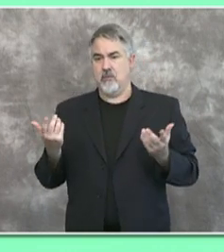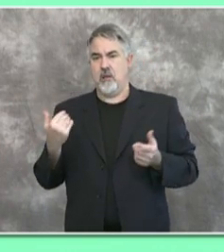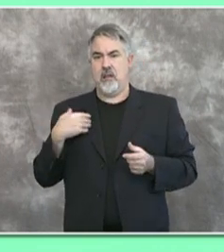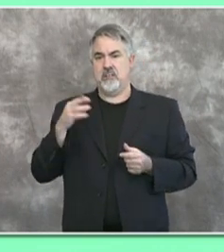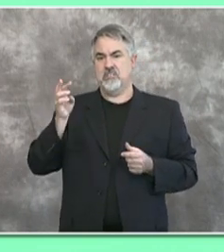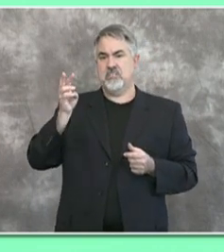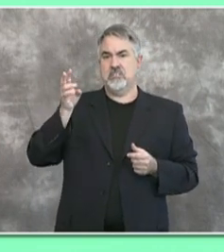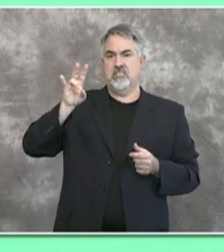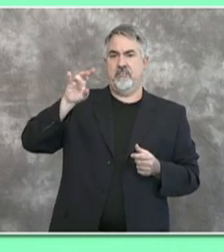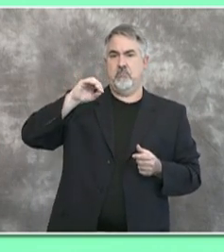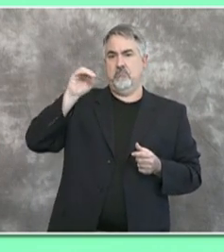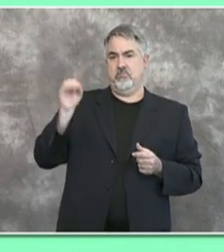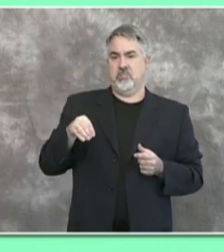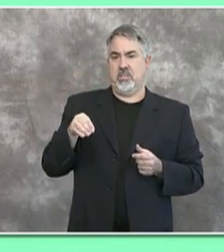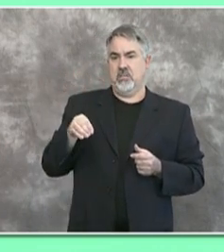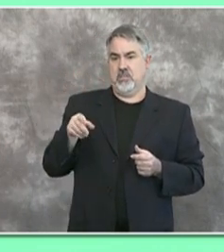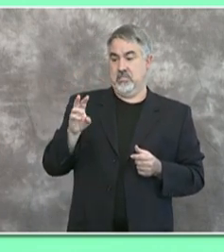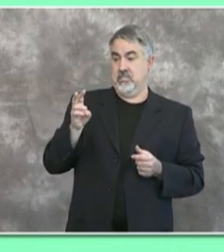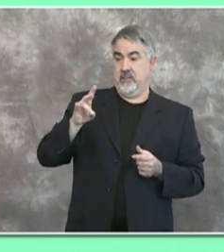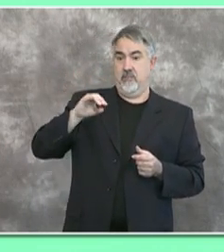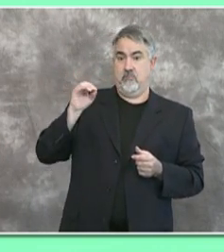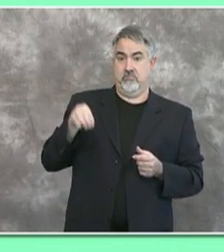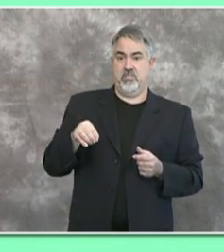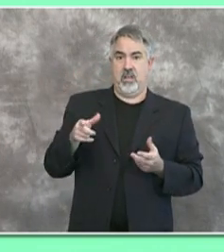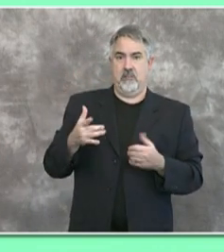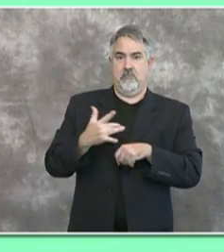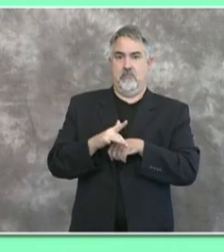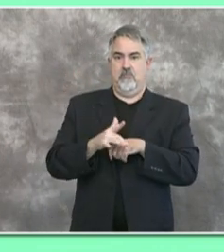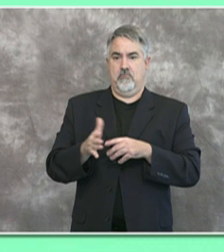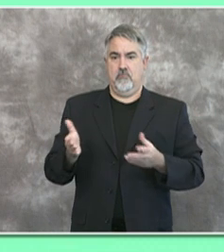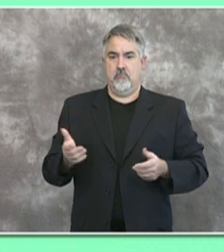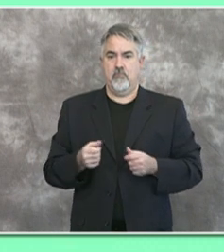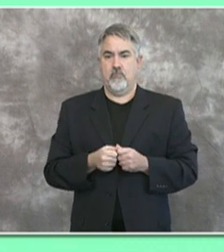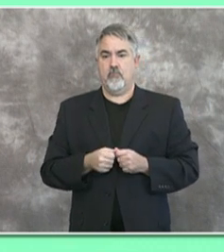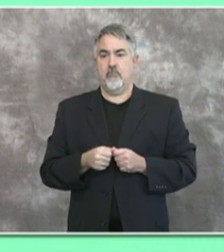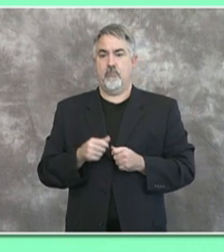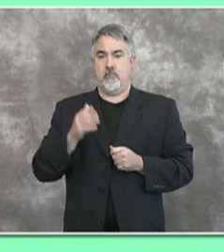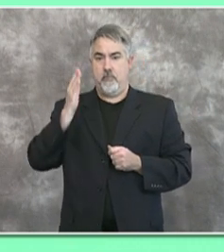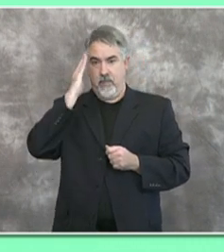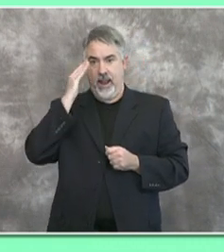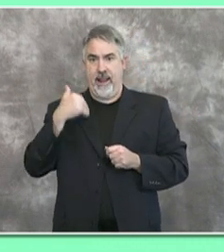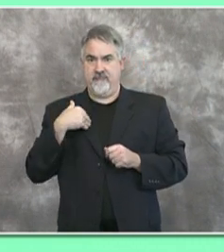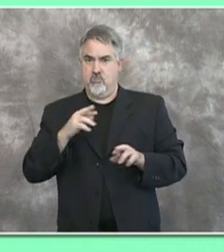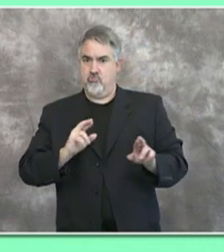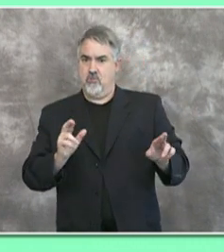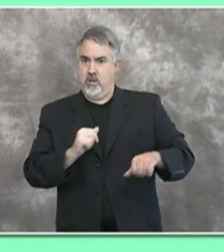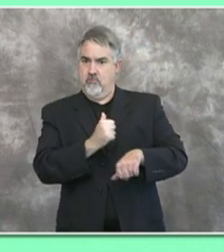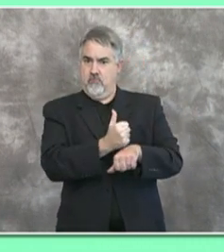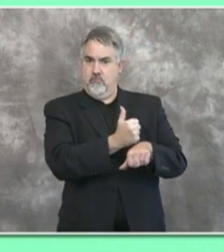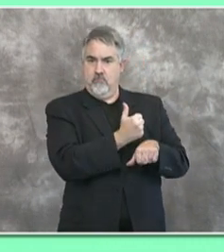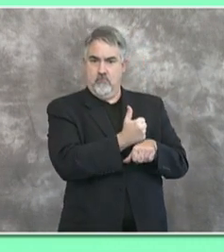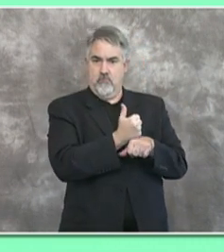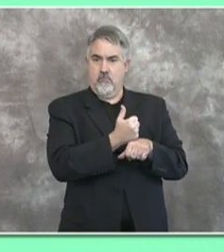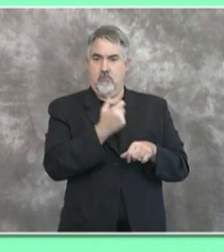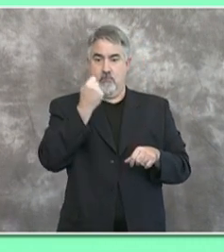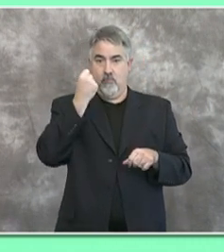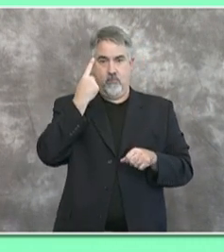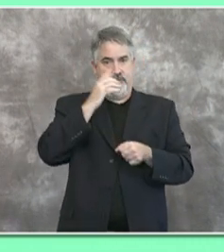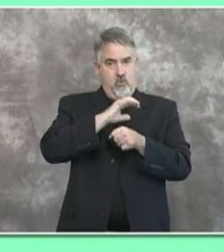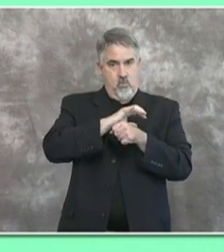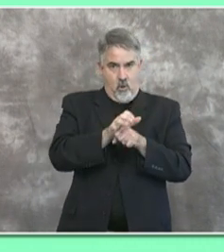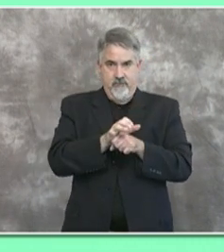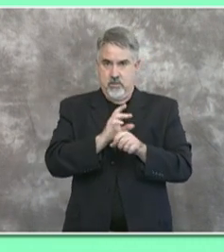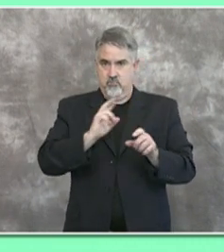67%. And then if you look at the total number of beds occupied, COVID-19 cases